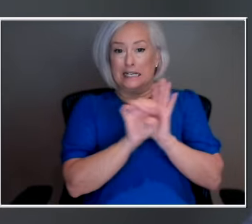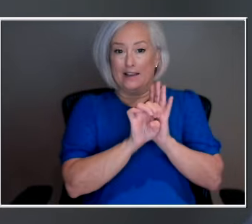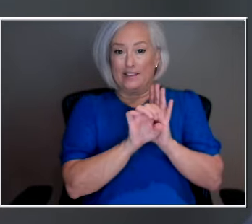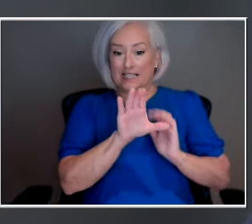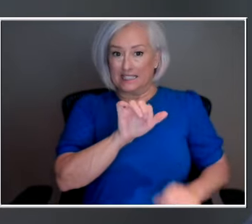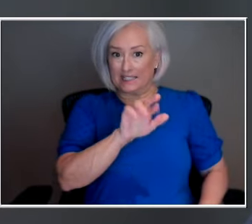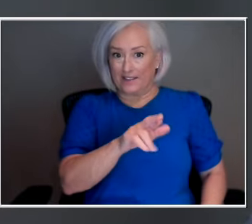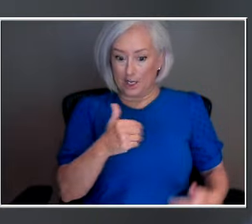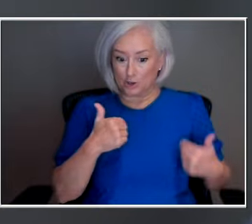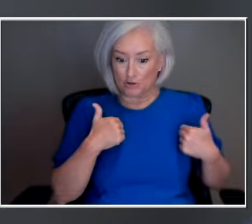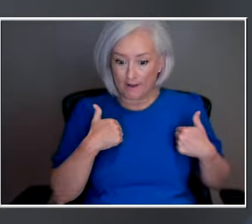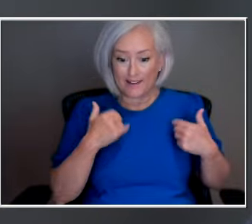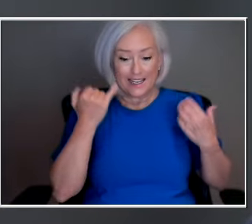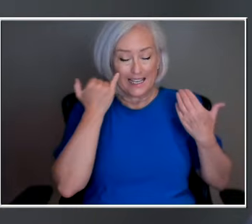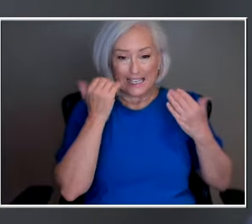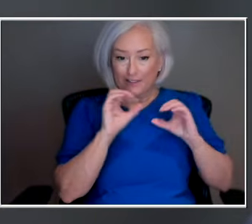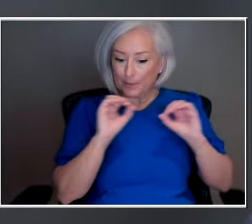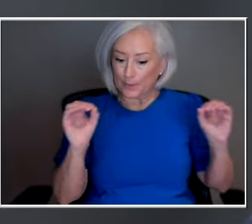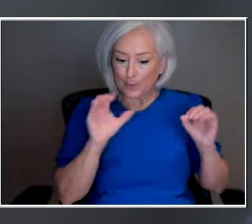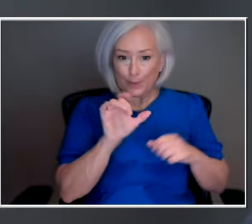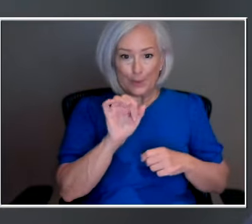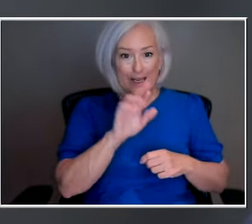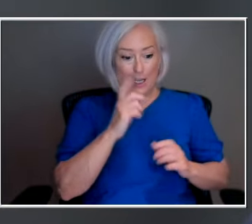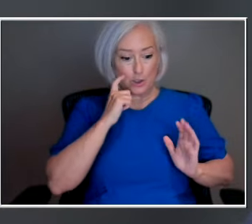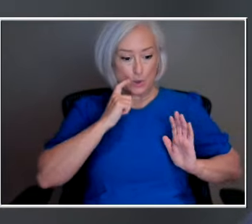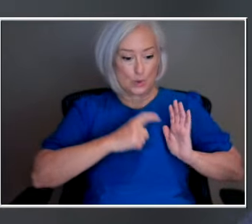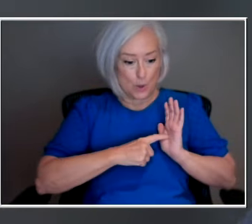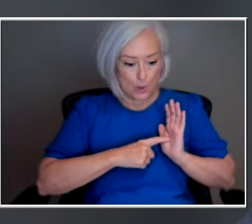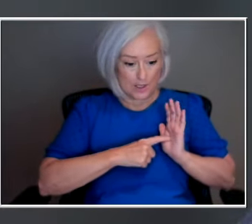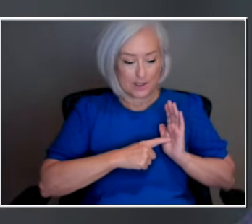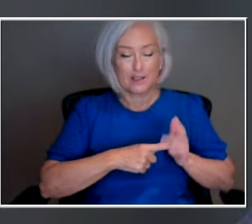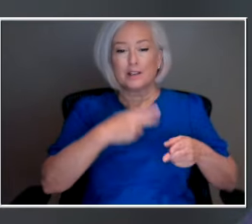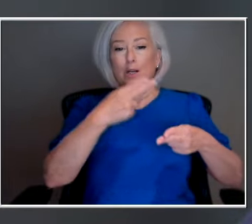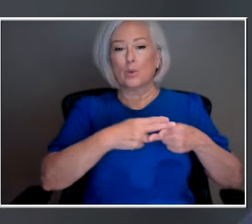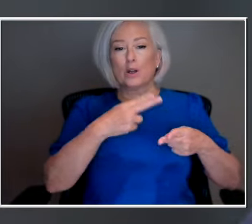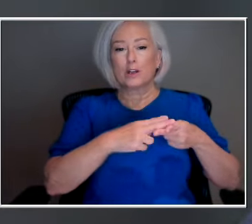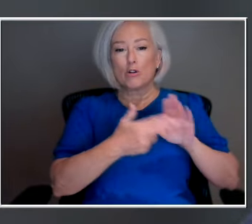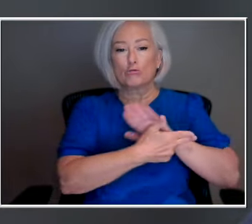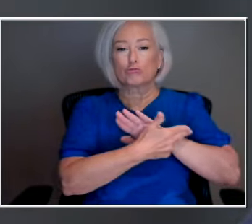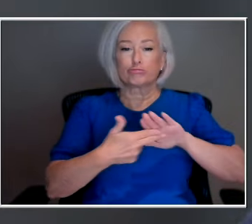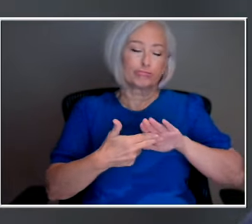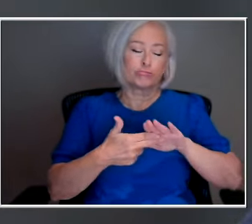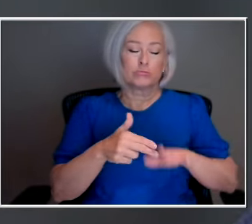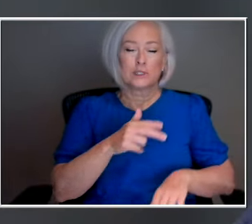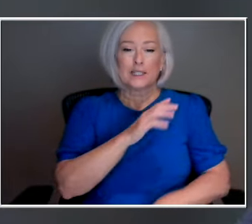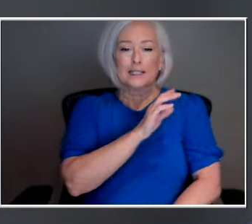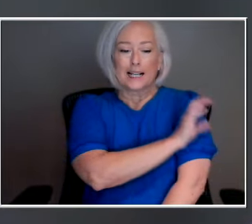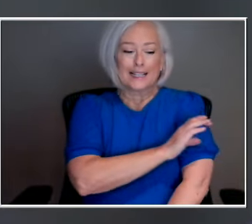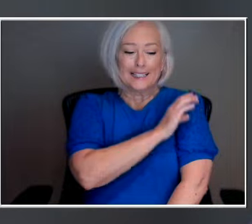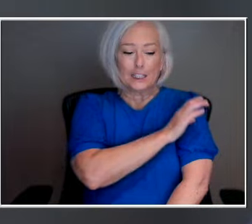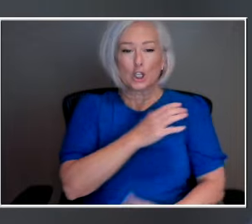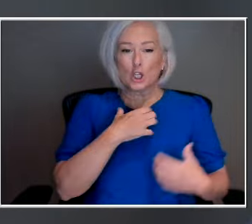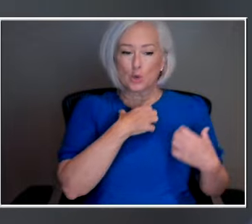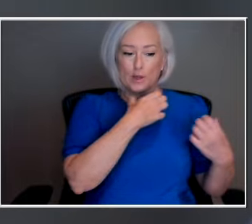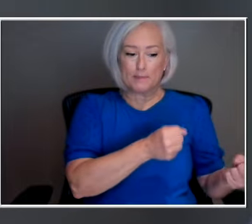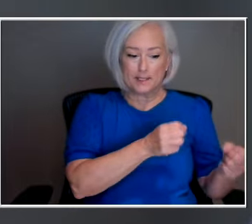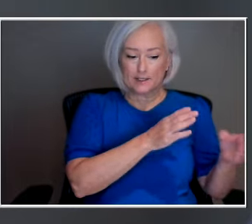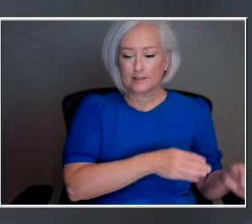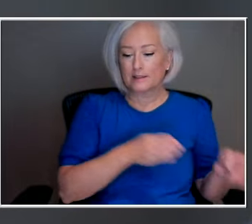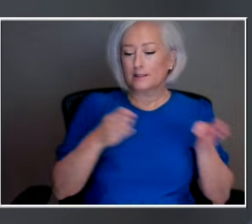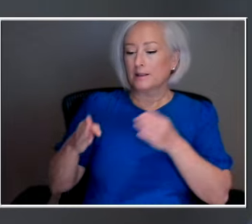have any evidence of cancer there, then we call that as a clinical remission. Whereas pathologic remission